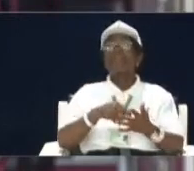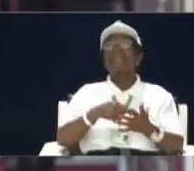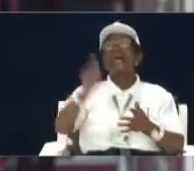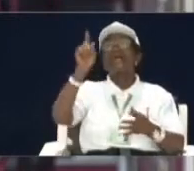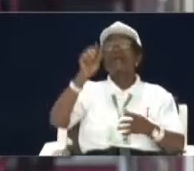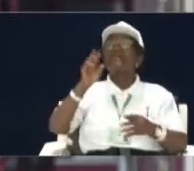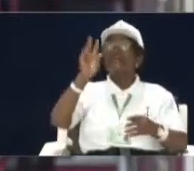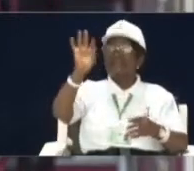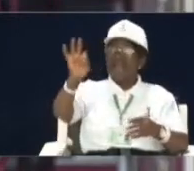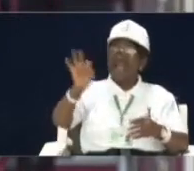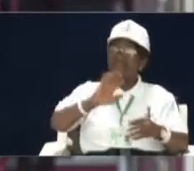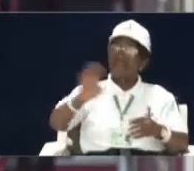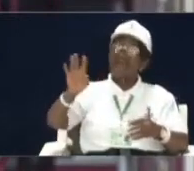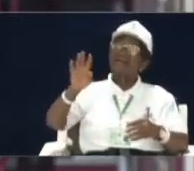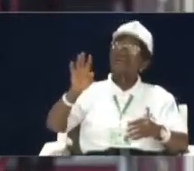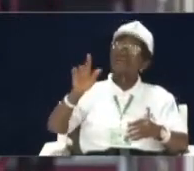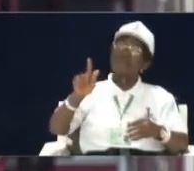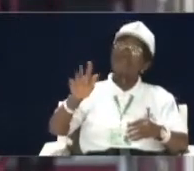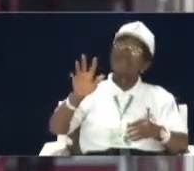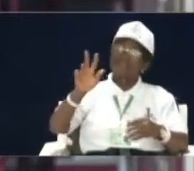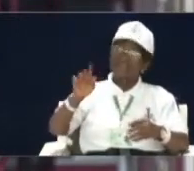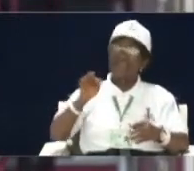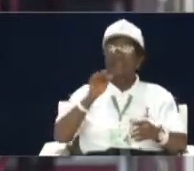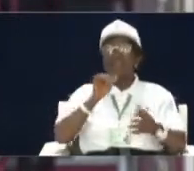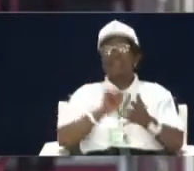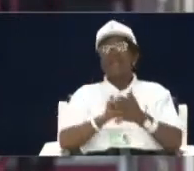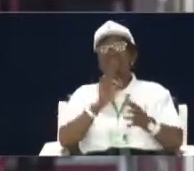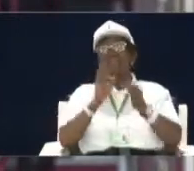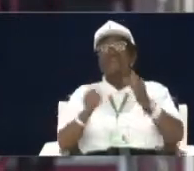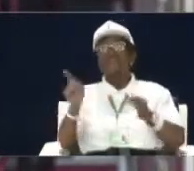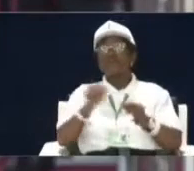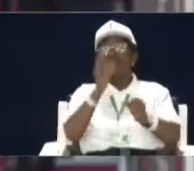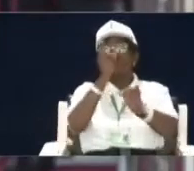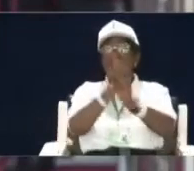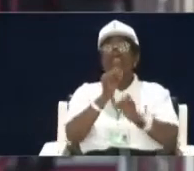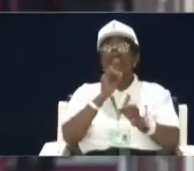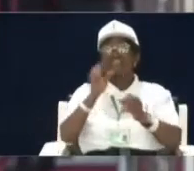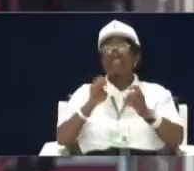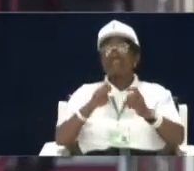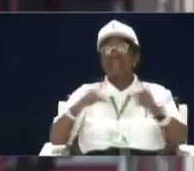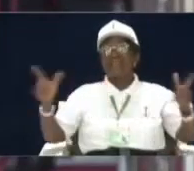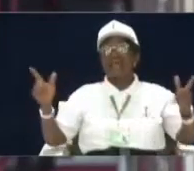23, that if your faith is large enough,